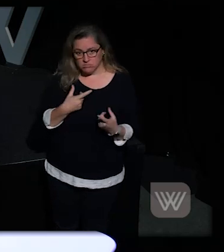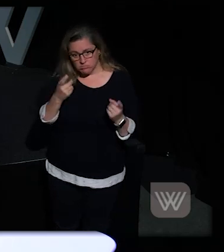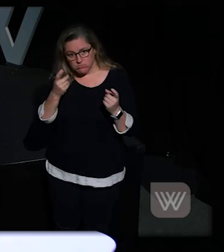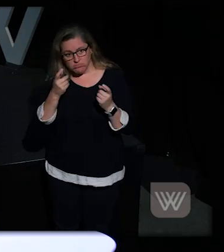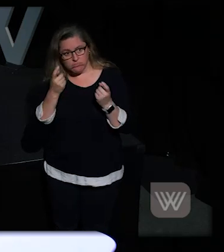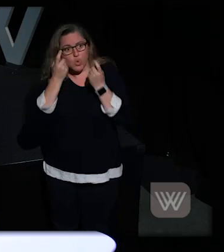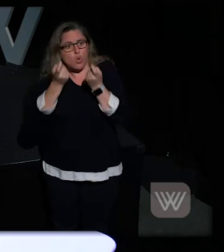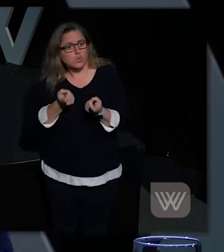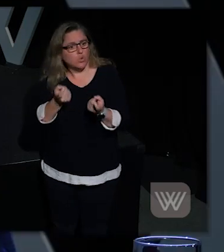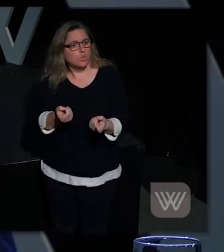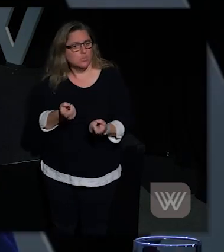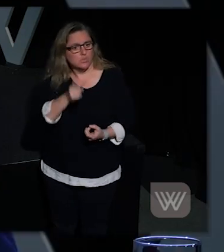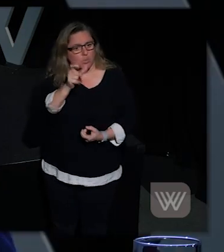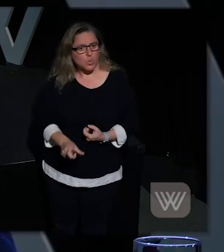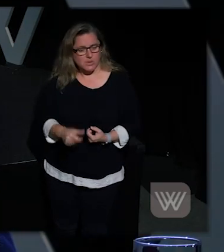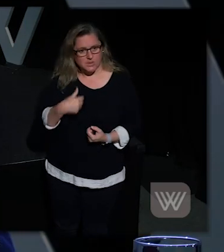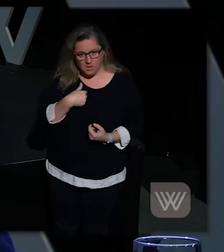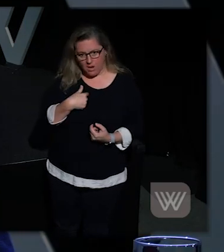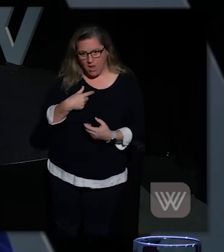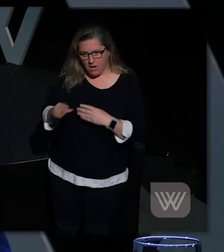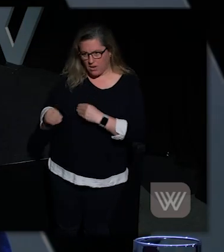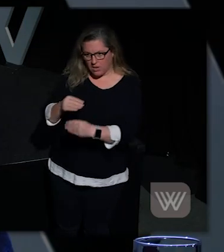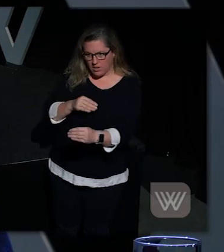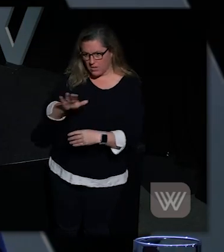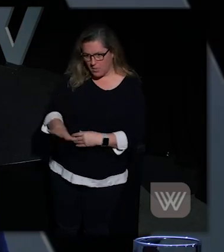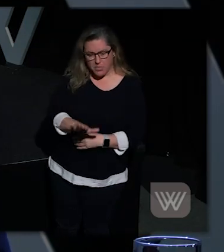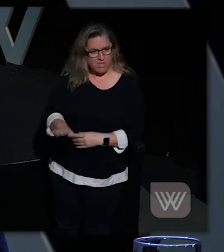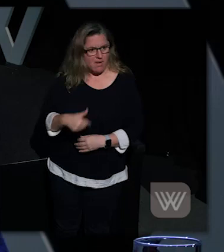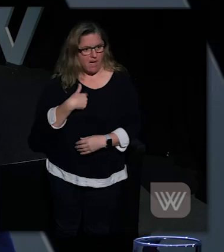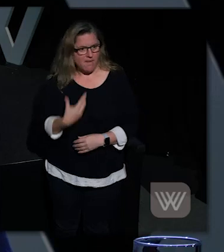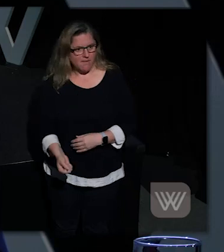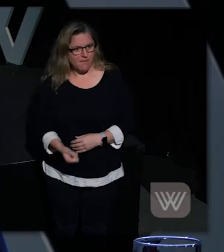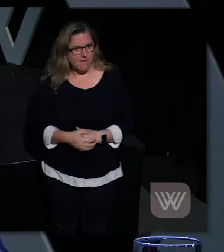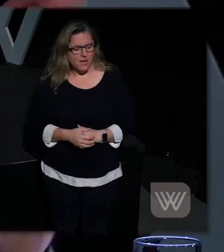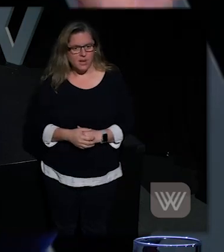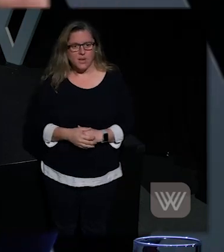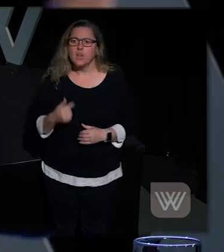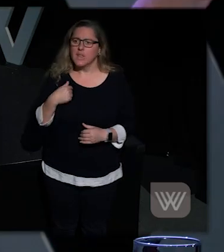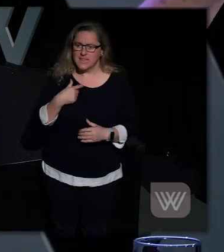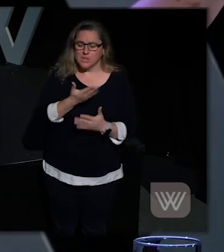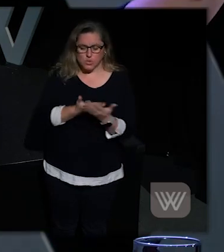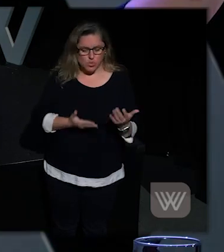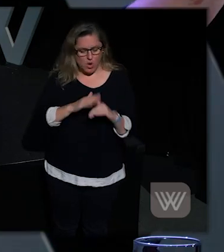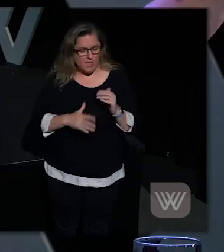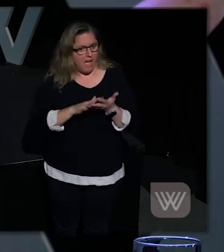empathy. But this is a story about, you know, how do we change this? You know, I sometimes